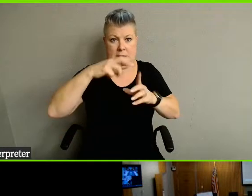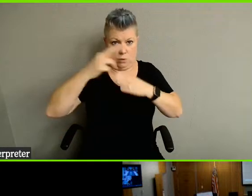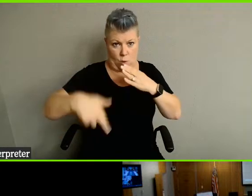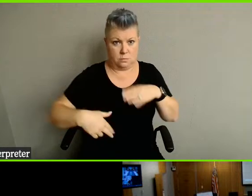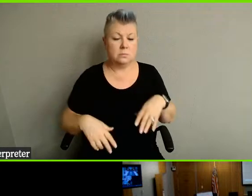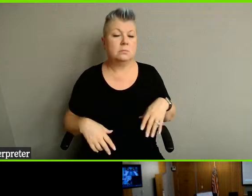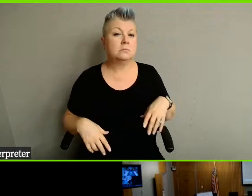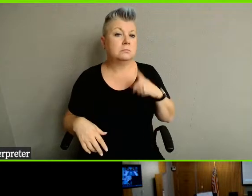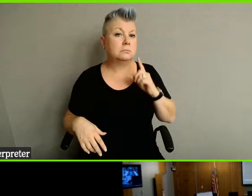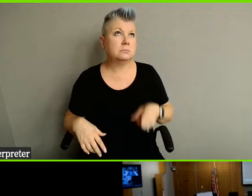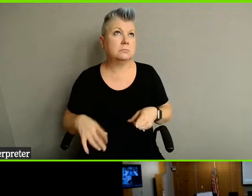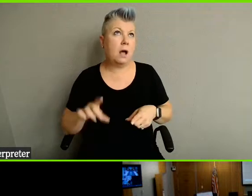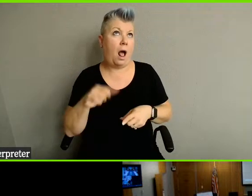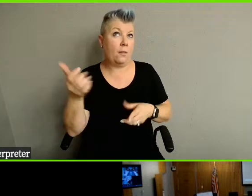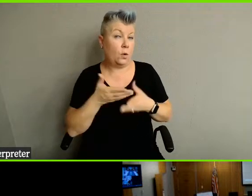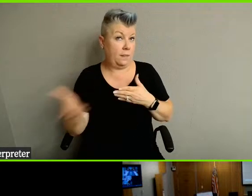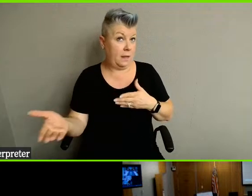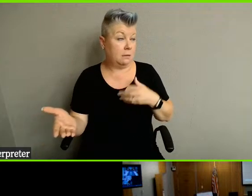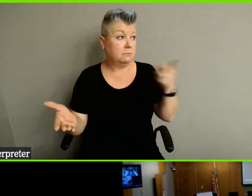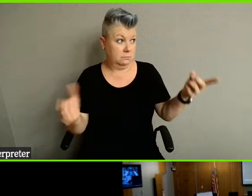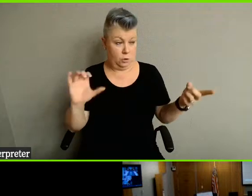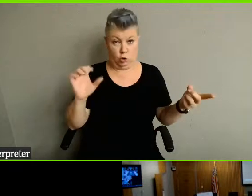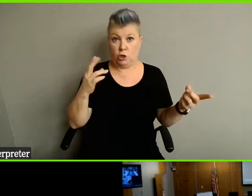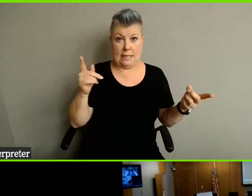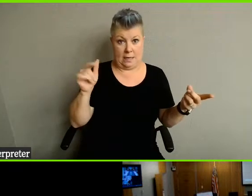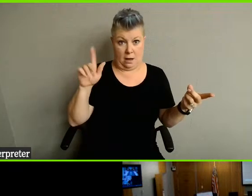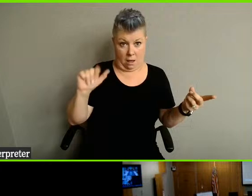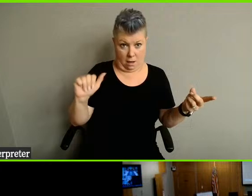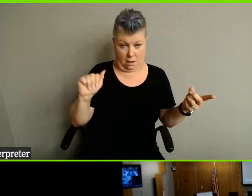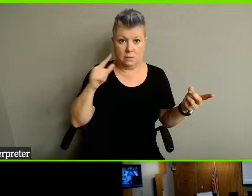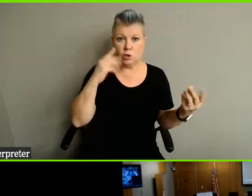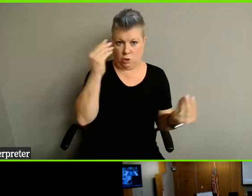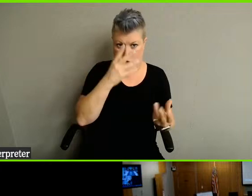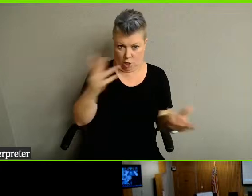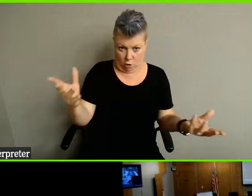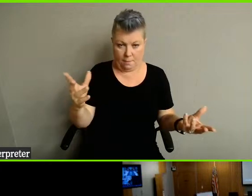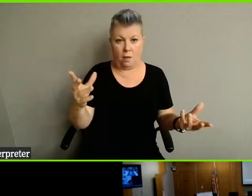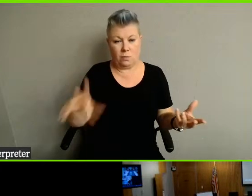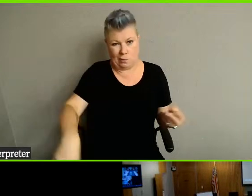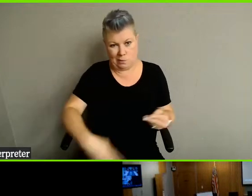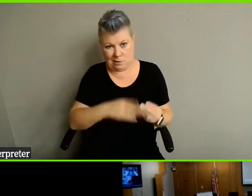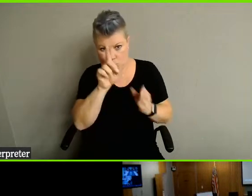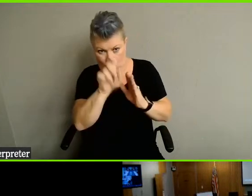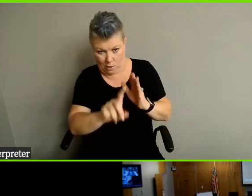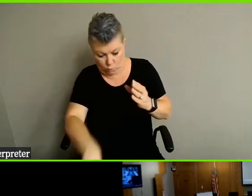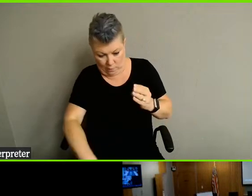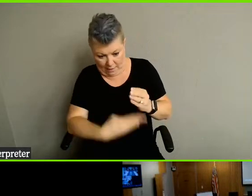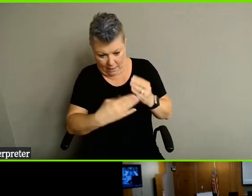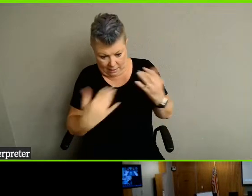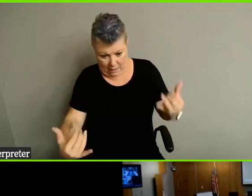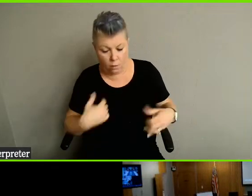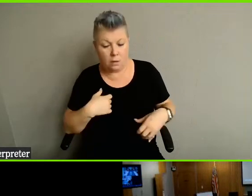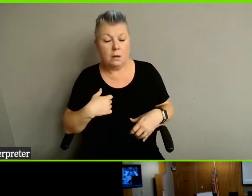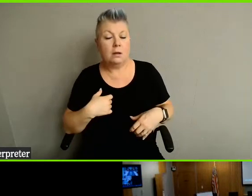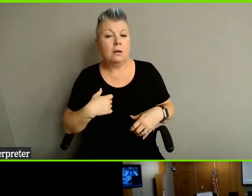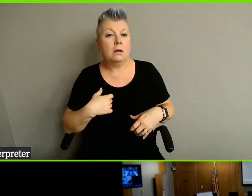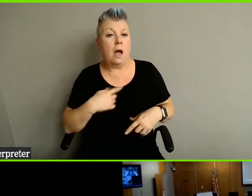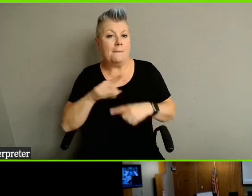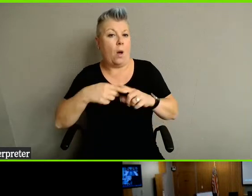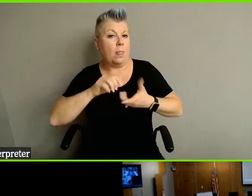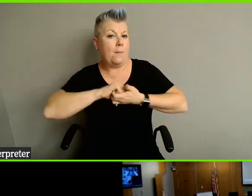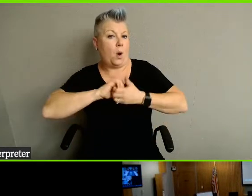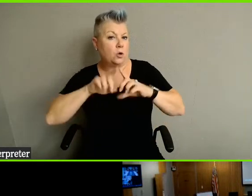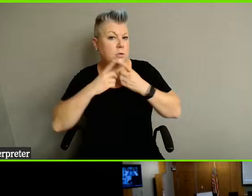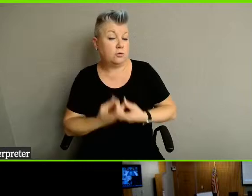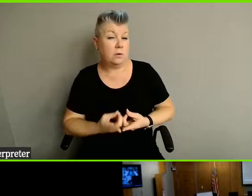done, like Chiquita shared, those additional questions that we had about partner district. One thing that we were finding previously with